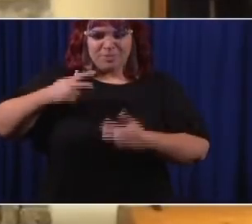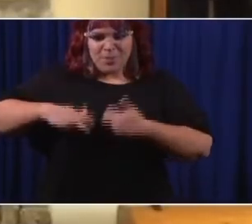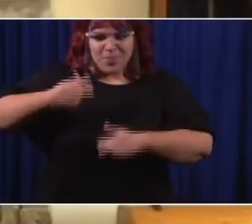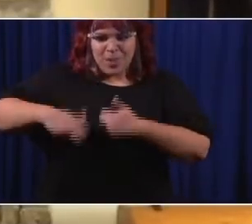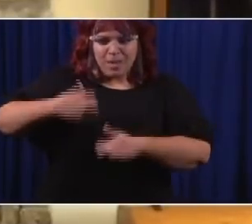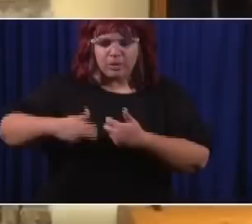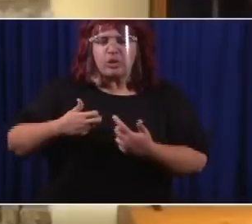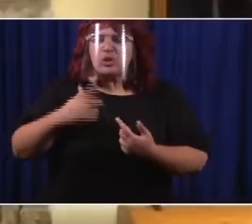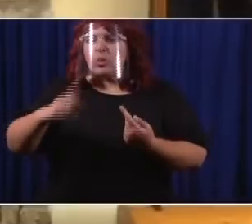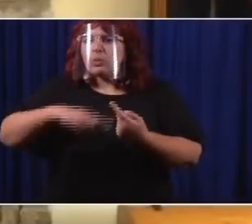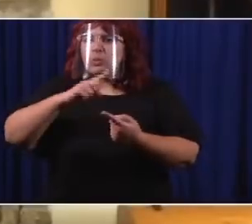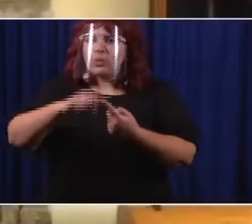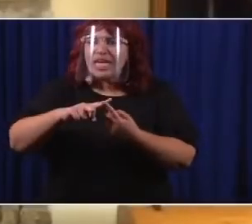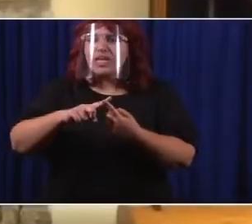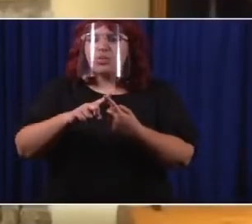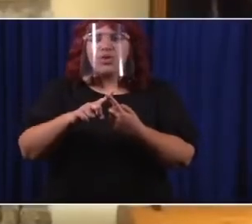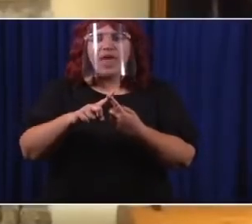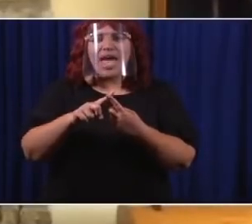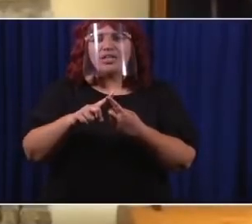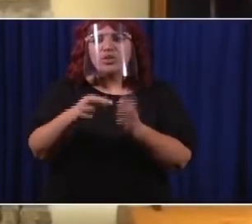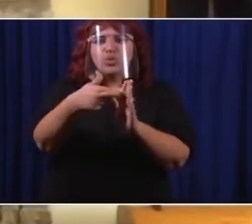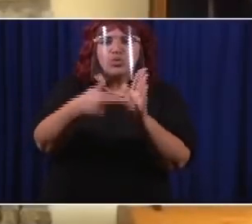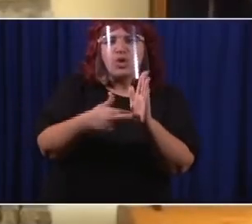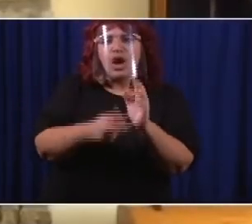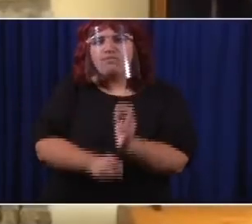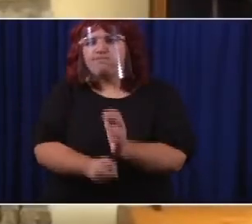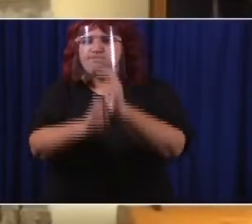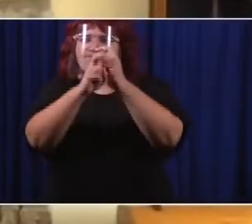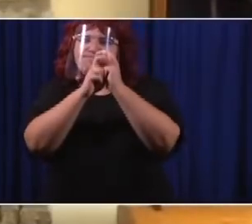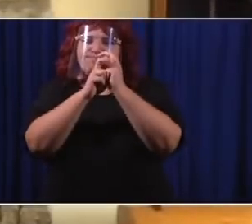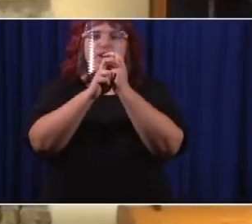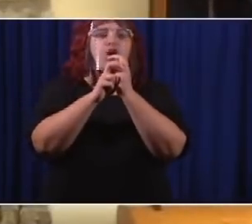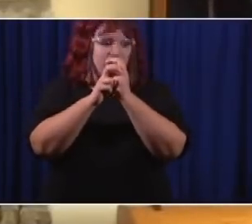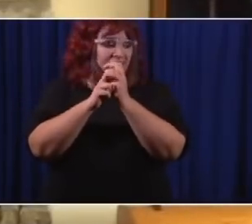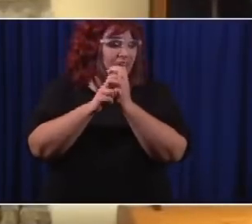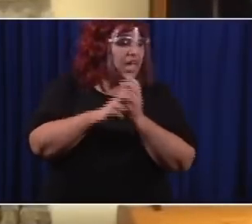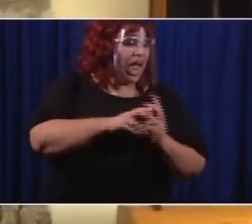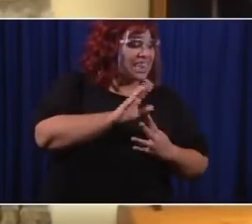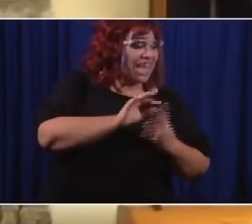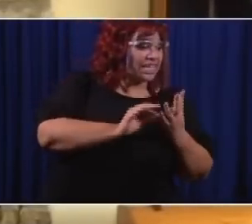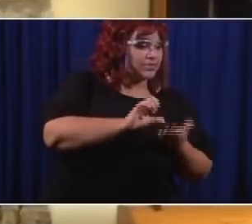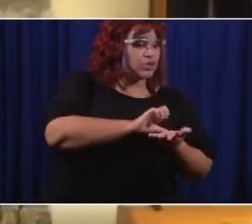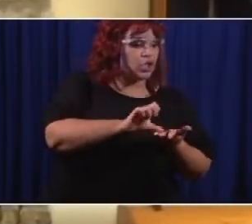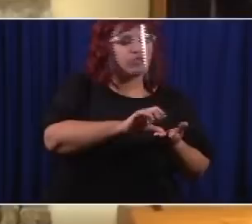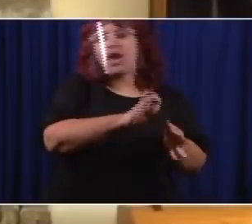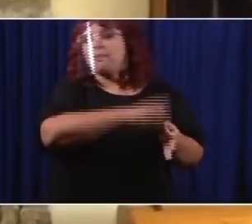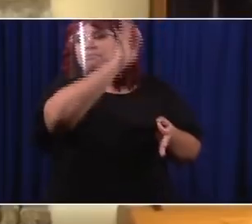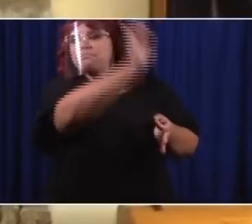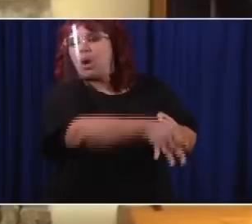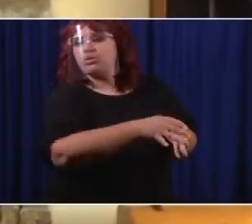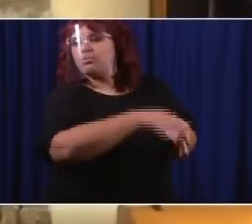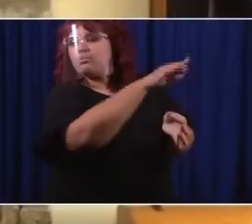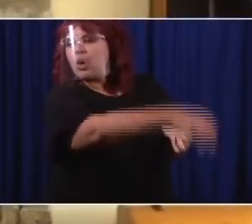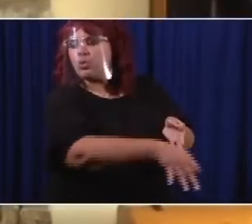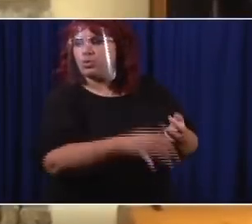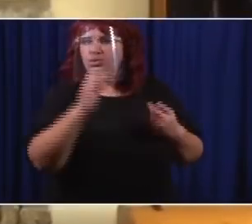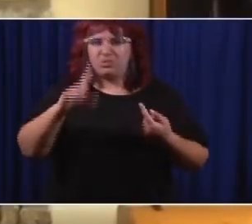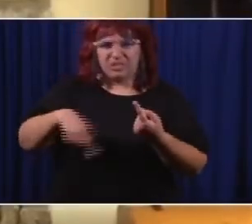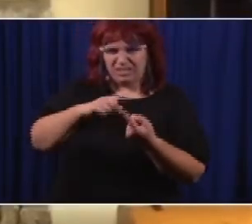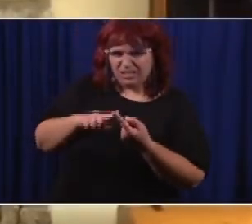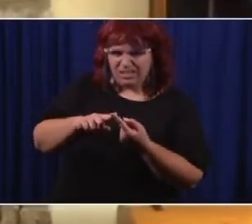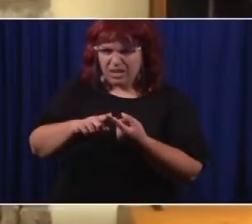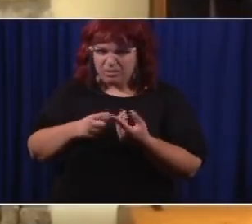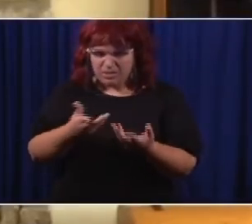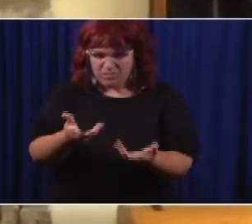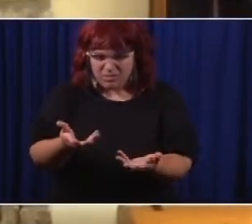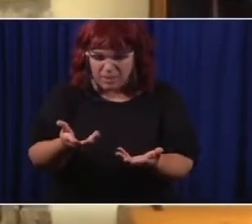items? And what's the strategy for making sure hospitals don't go bankrupt if that is the case? Yeah, well, we don't want them to go bankrupt, and